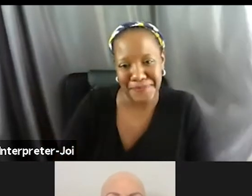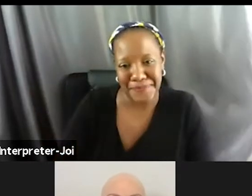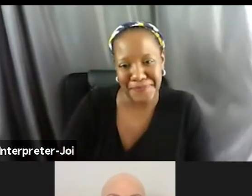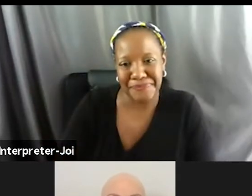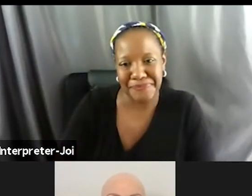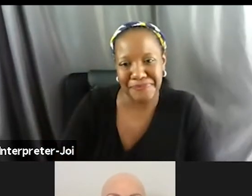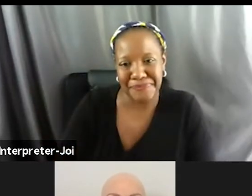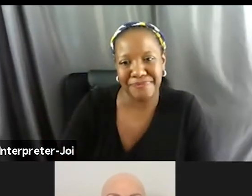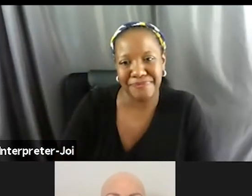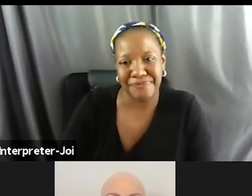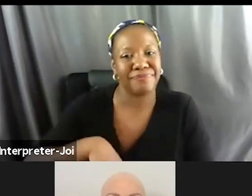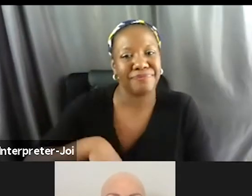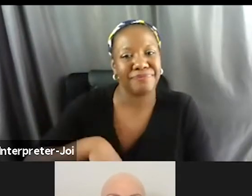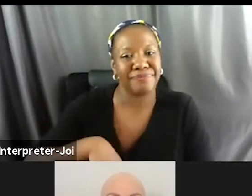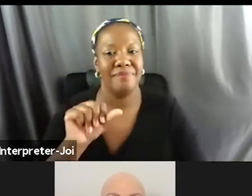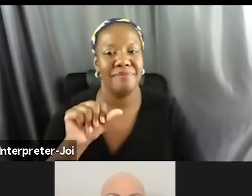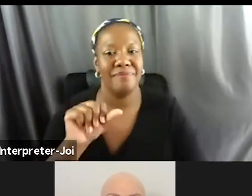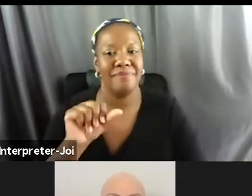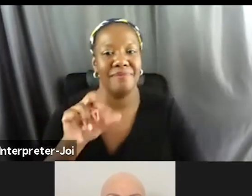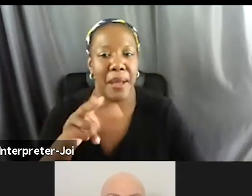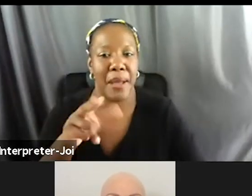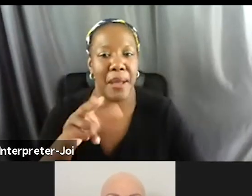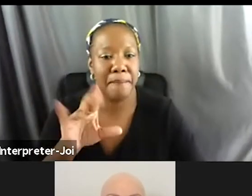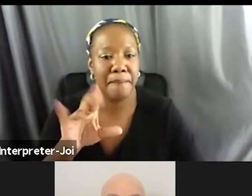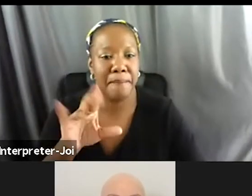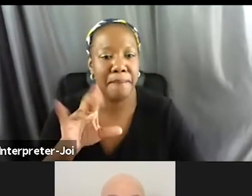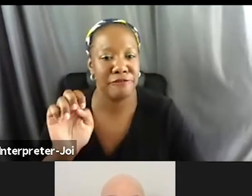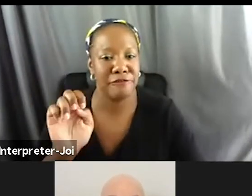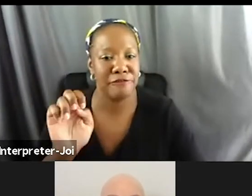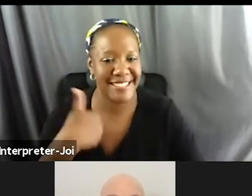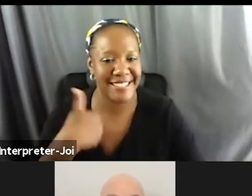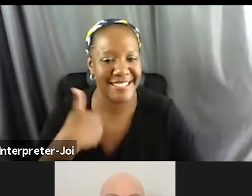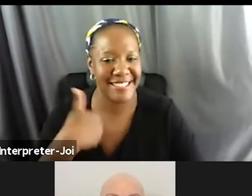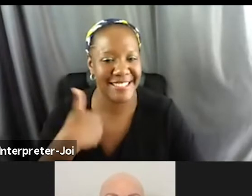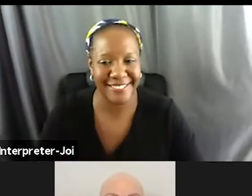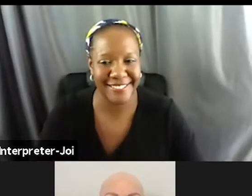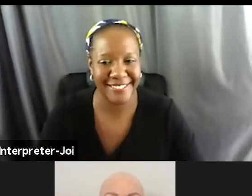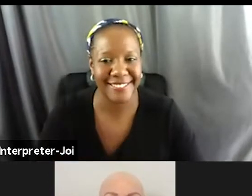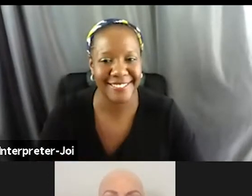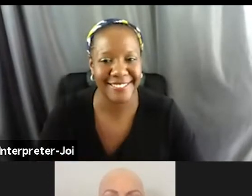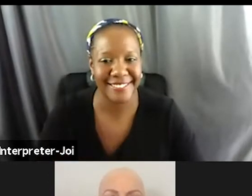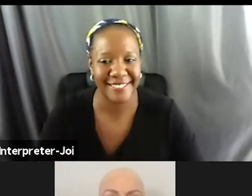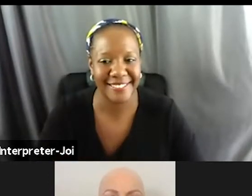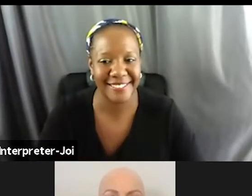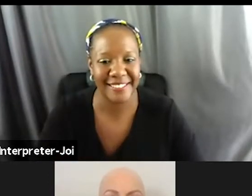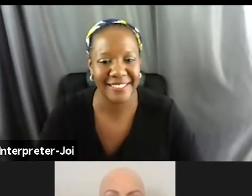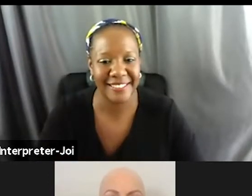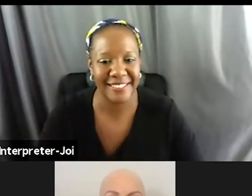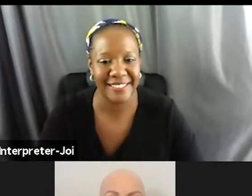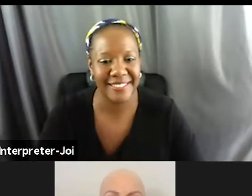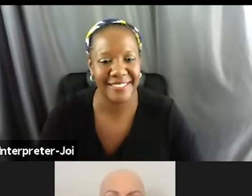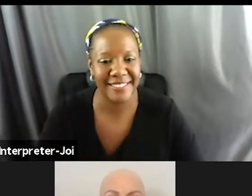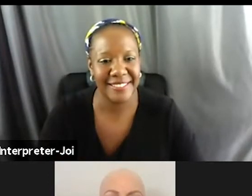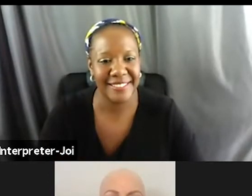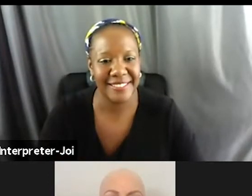Hi, this is Marguerite. And I think for me,